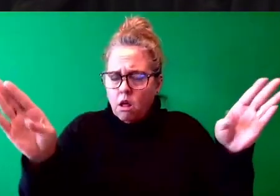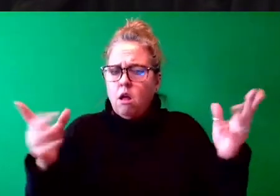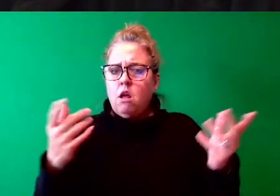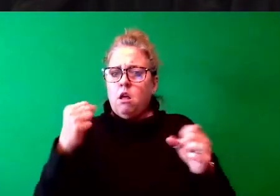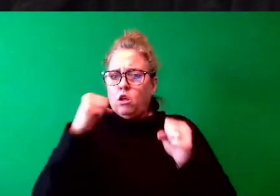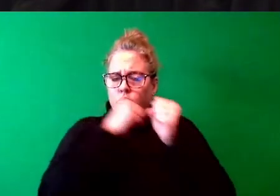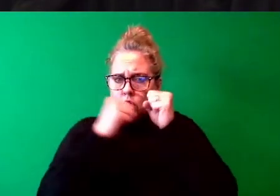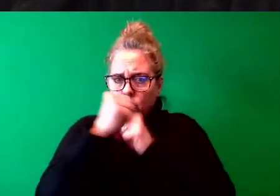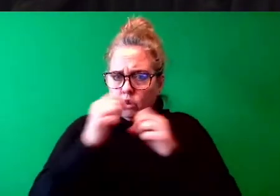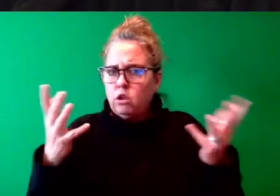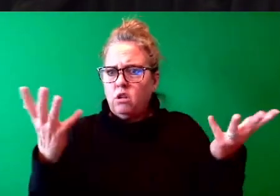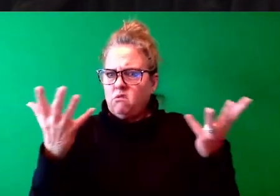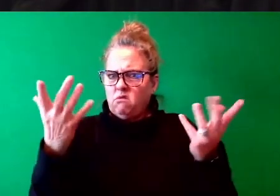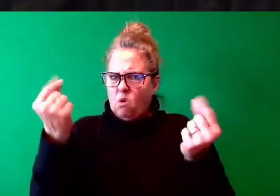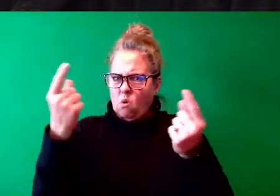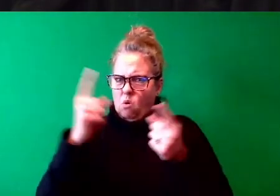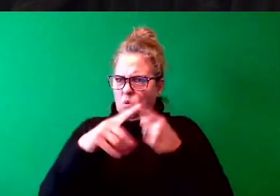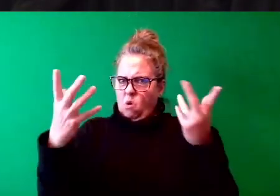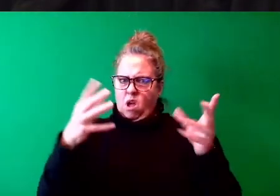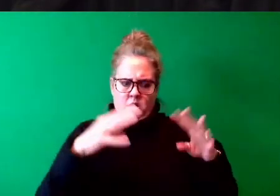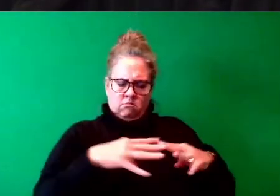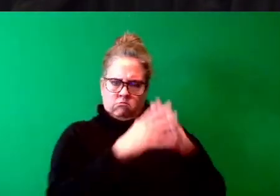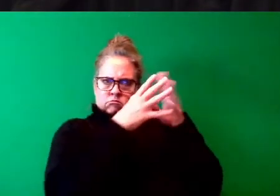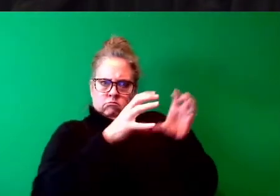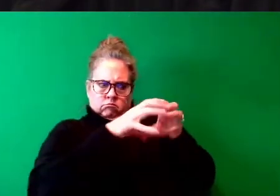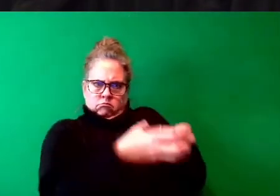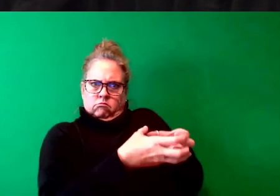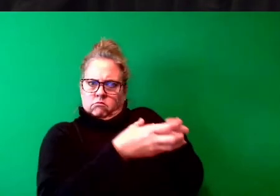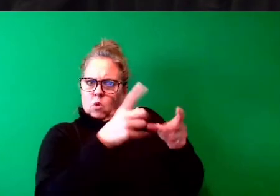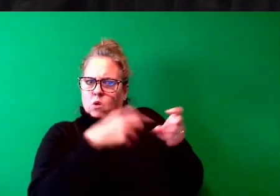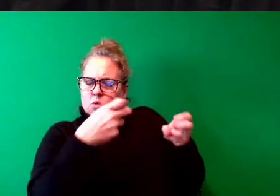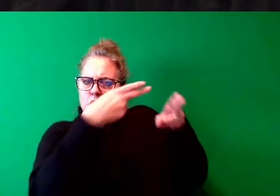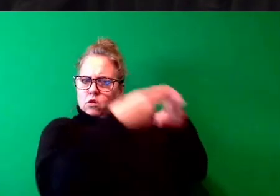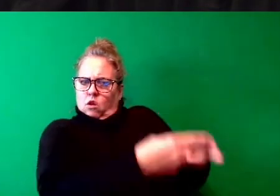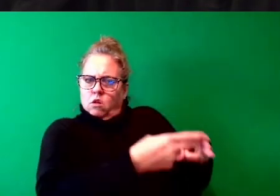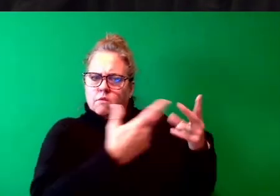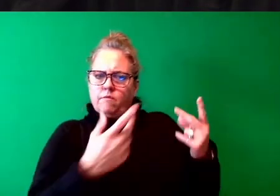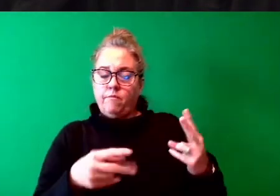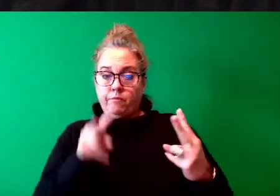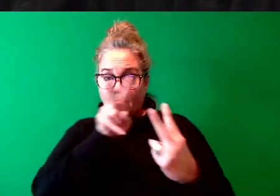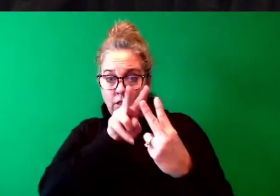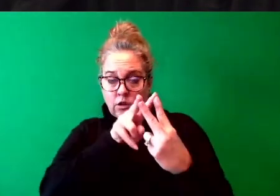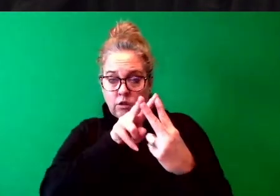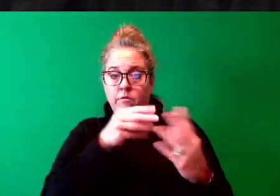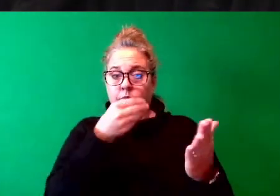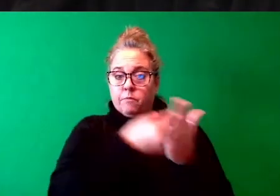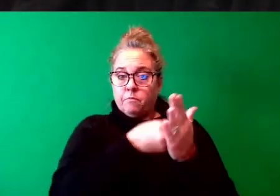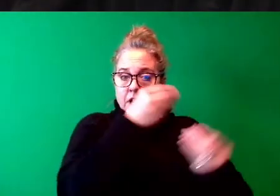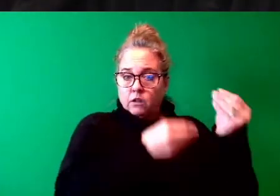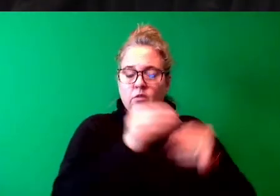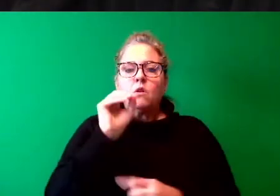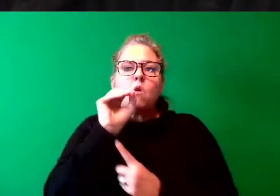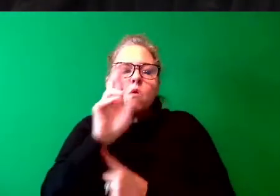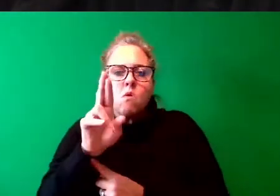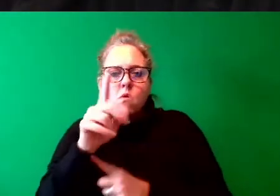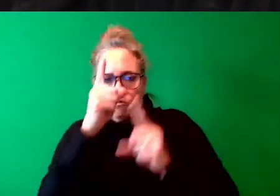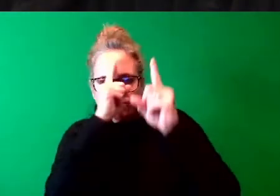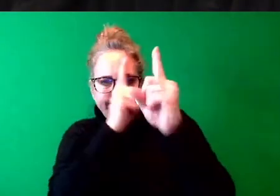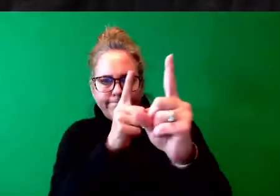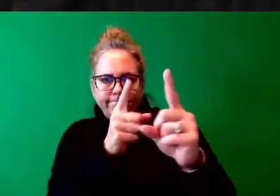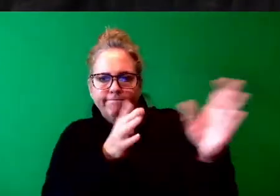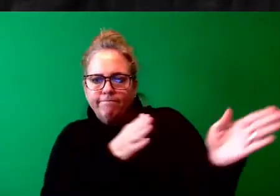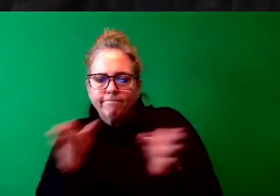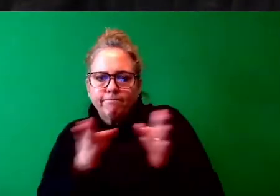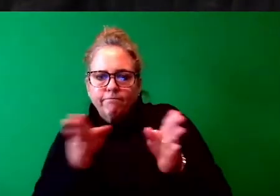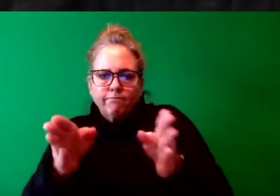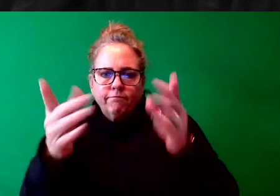Budget. Budget or strategic planning. Strategic Something. budget. I like strategic planning. It is really That doesn't tie our hands exactly.